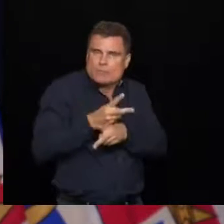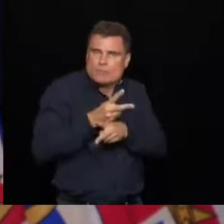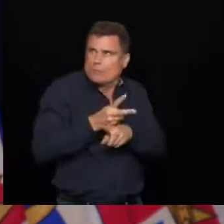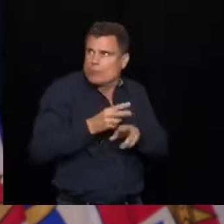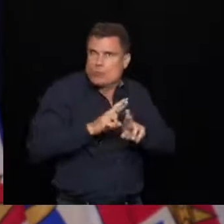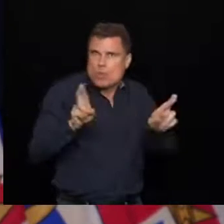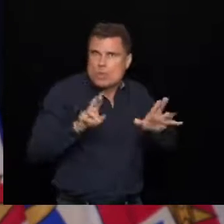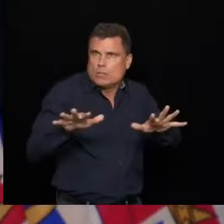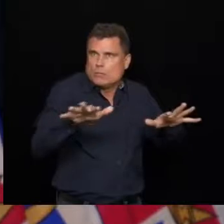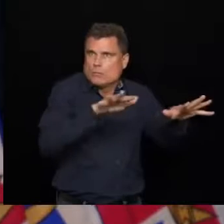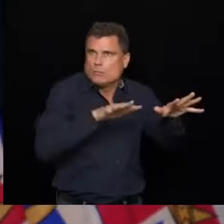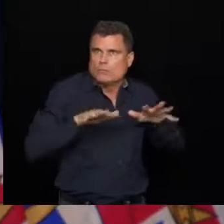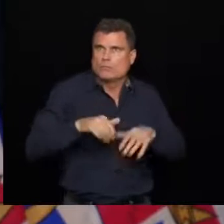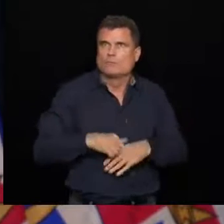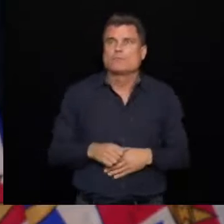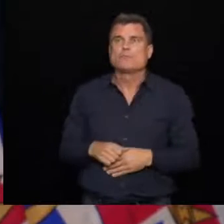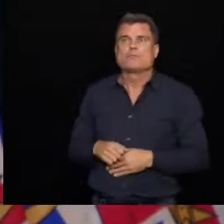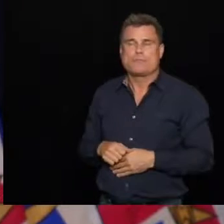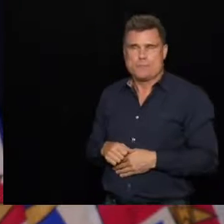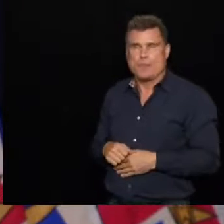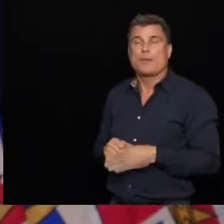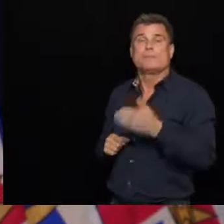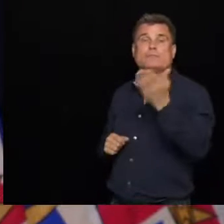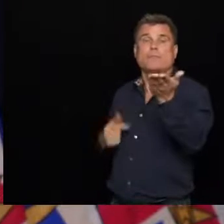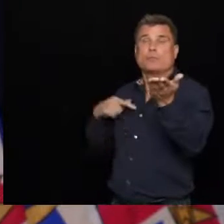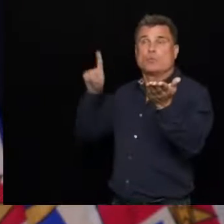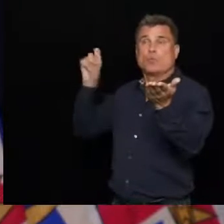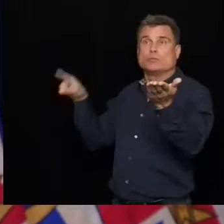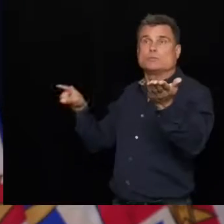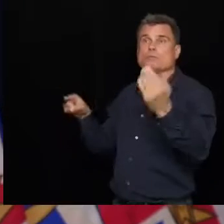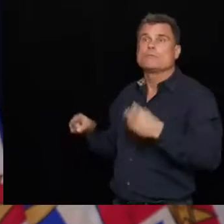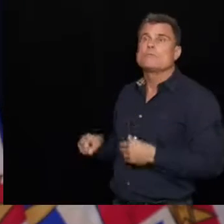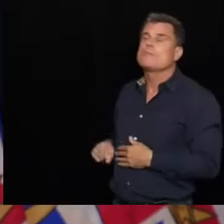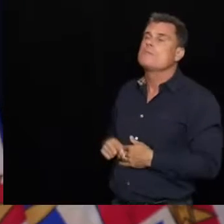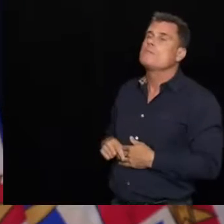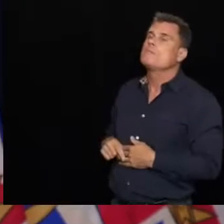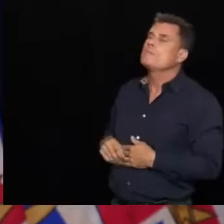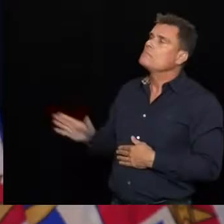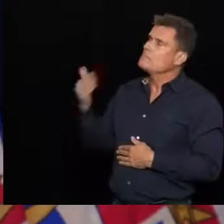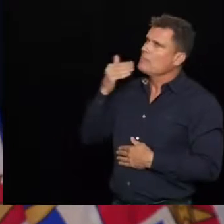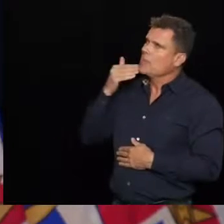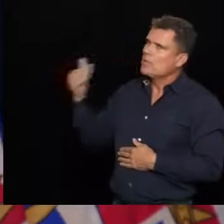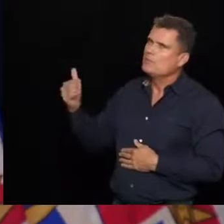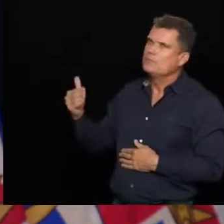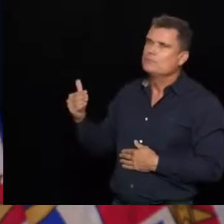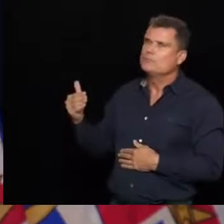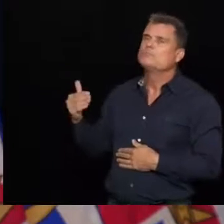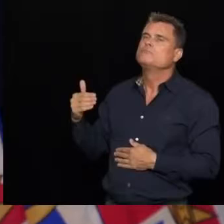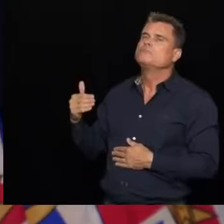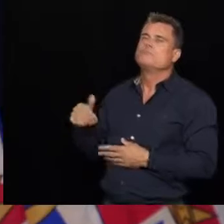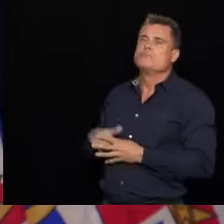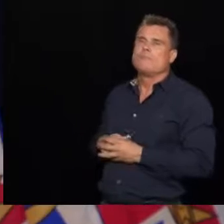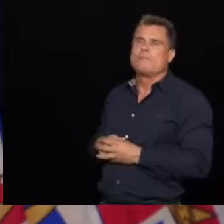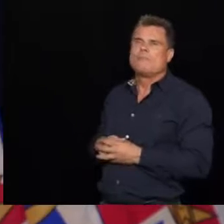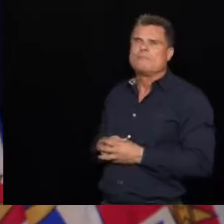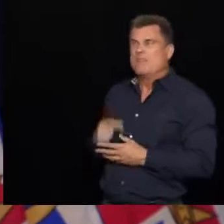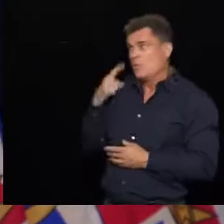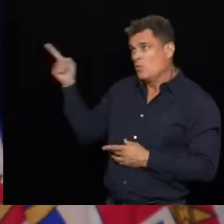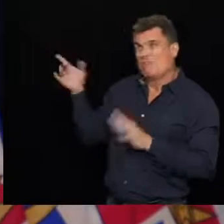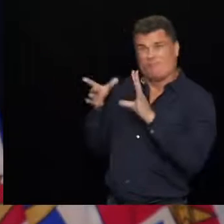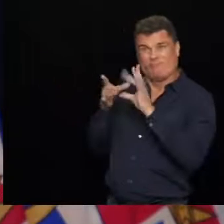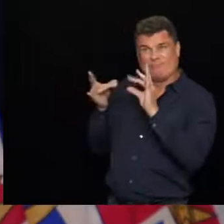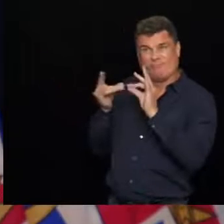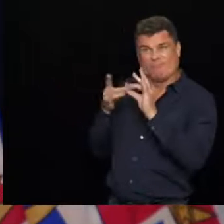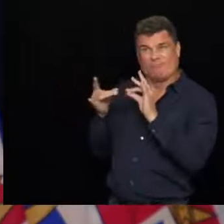Thanks for taking my question. You've kind of touched on this a bit, but now that we've had at least 26 exposures recorded in schools after only